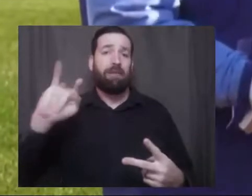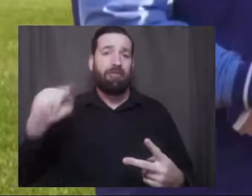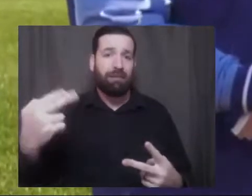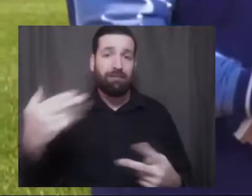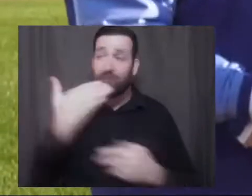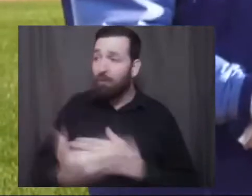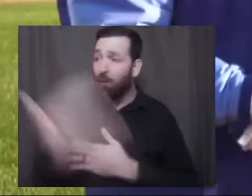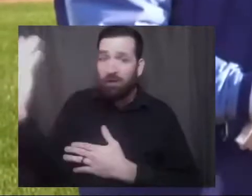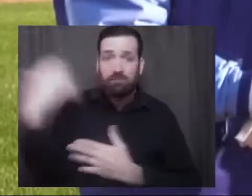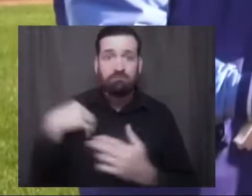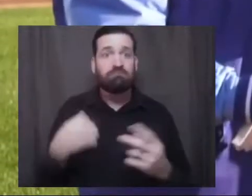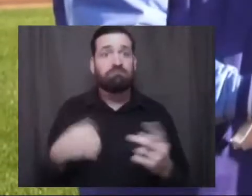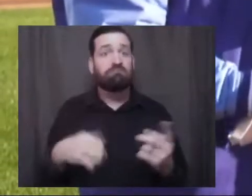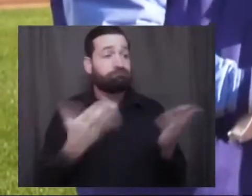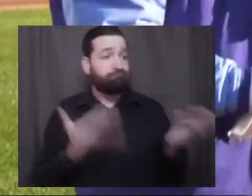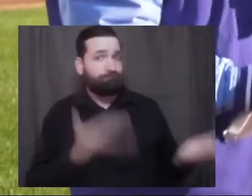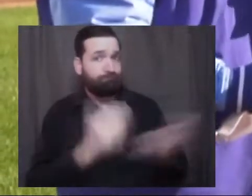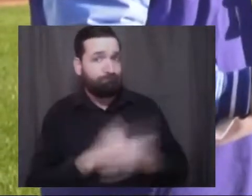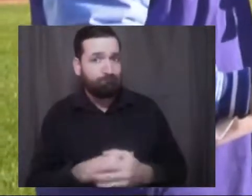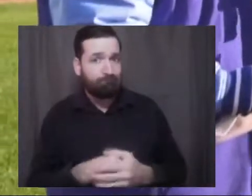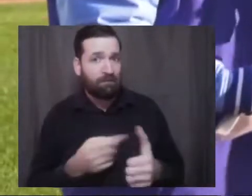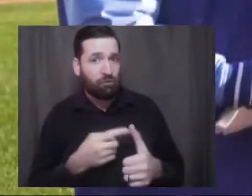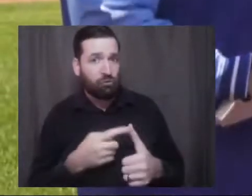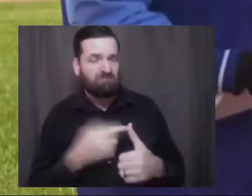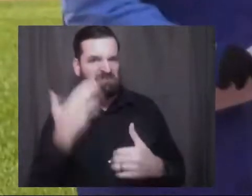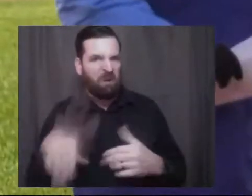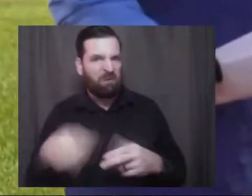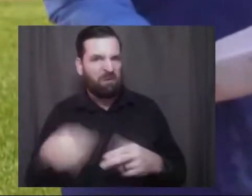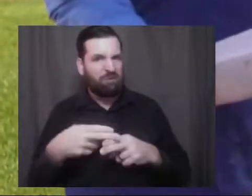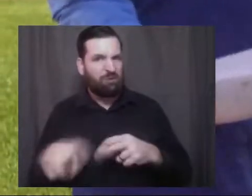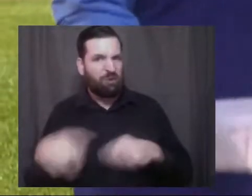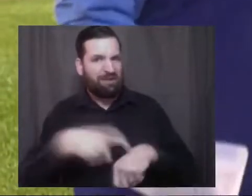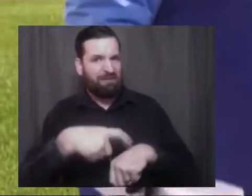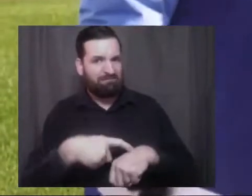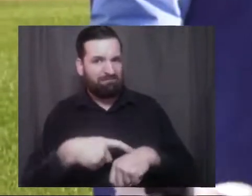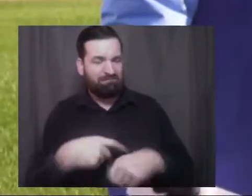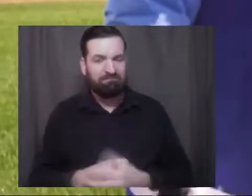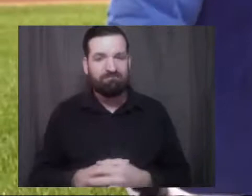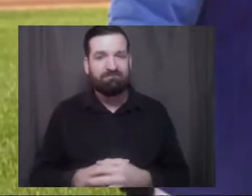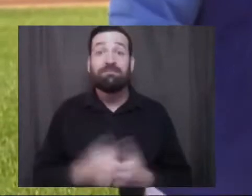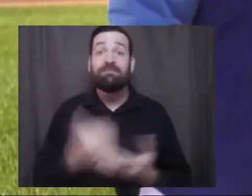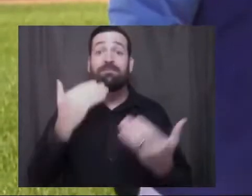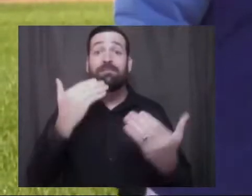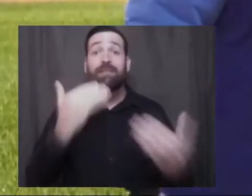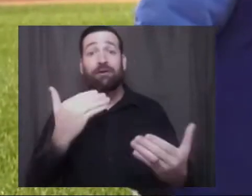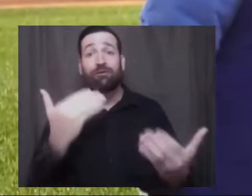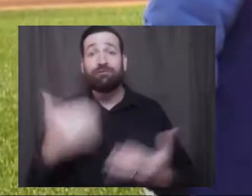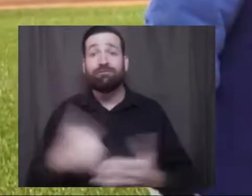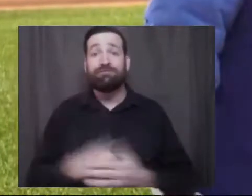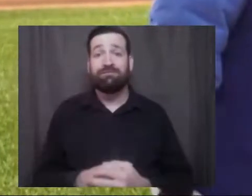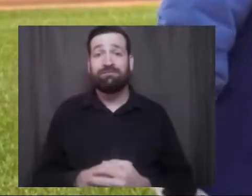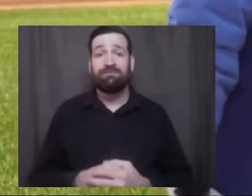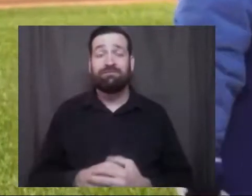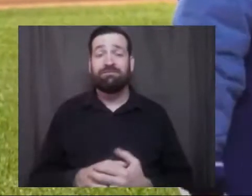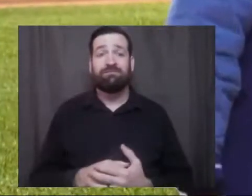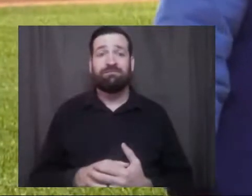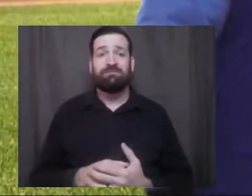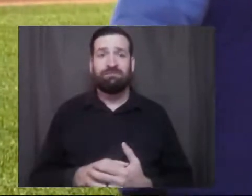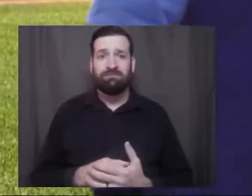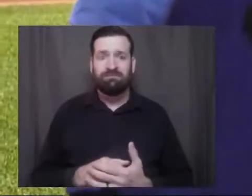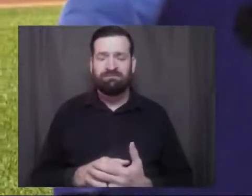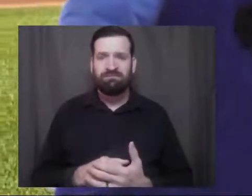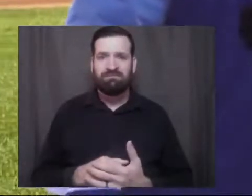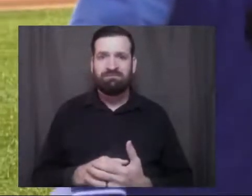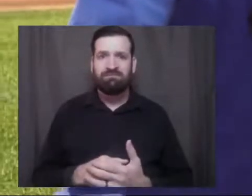start with you first, because I know we only have you for a short while today. So, and thank you, by the way, for who just swiped this from? Oh,